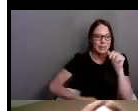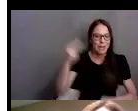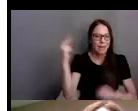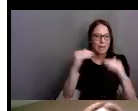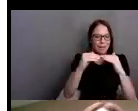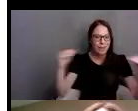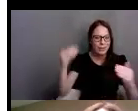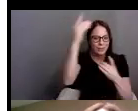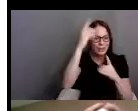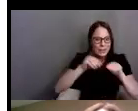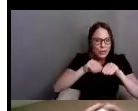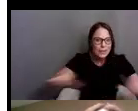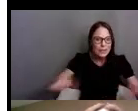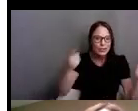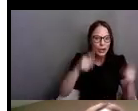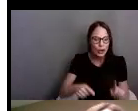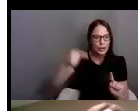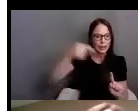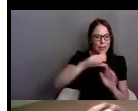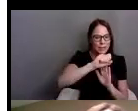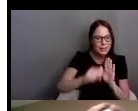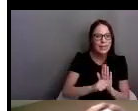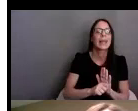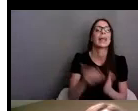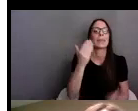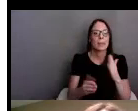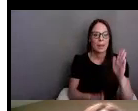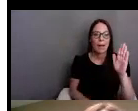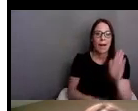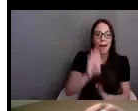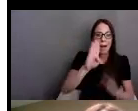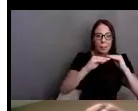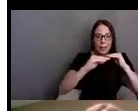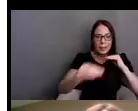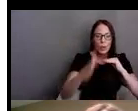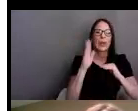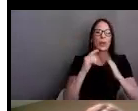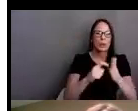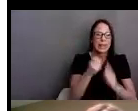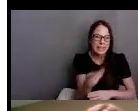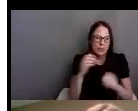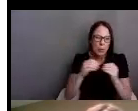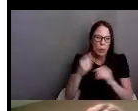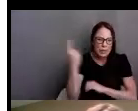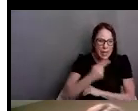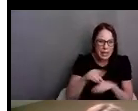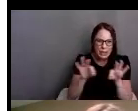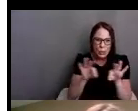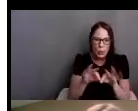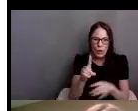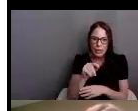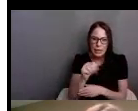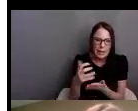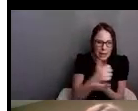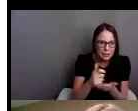disease transmission occurring in the state, probably a high plateau. And I think it's going to really take several more days worth of data for us to feel confident in